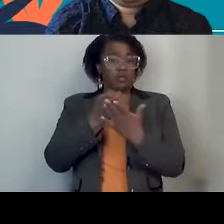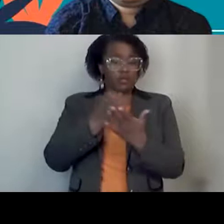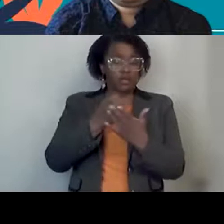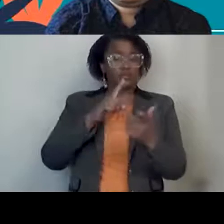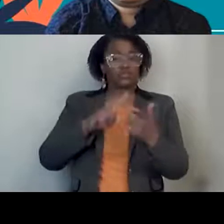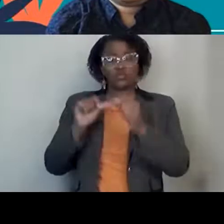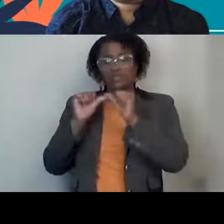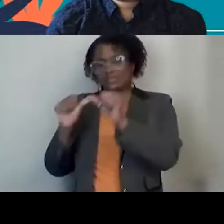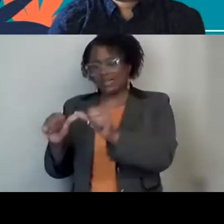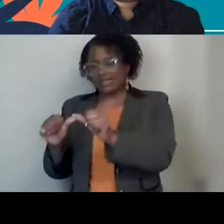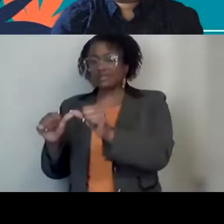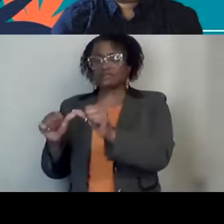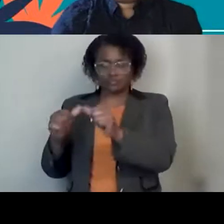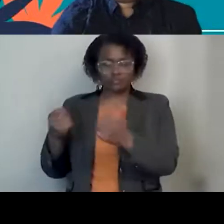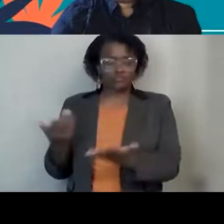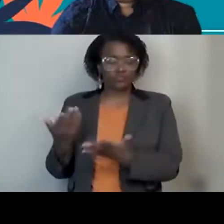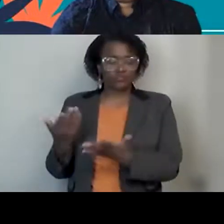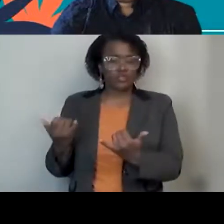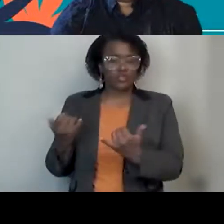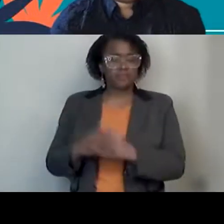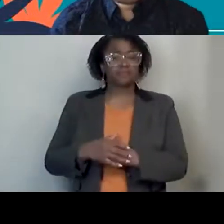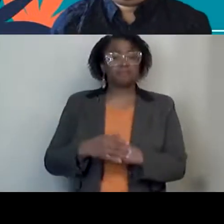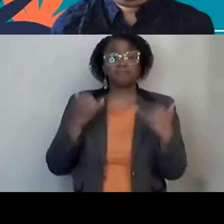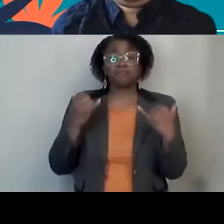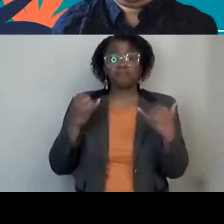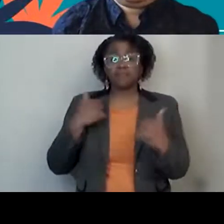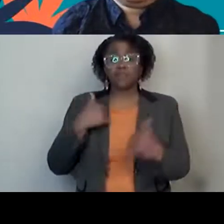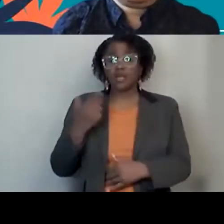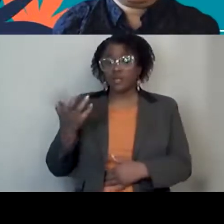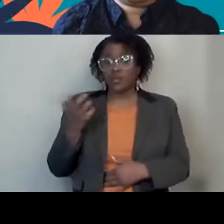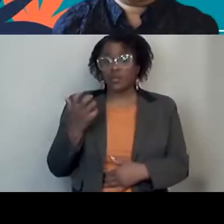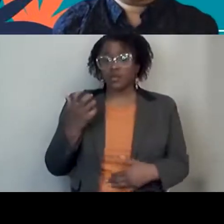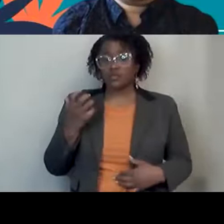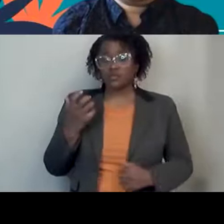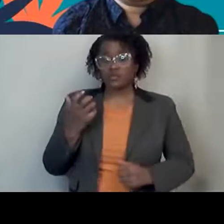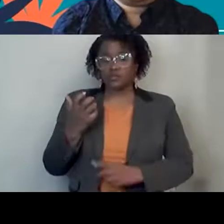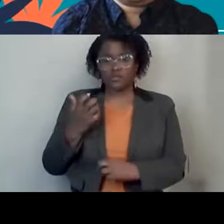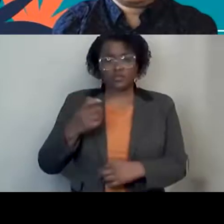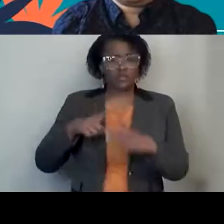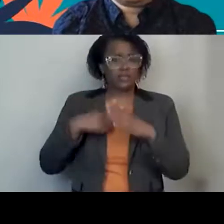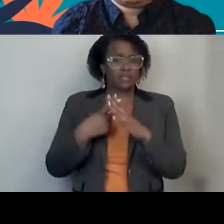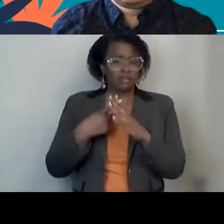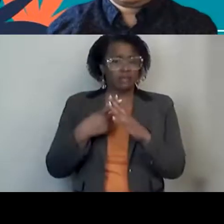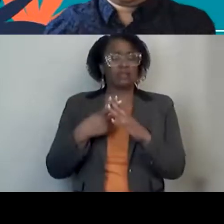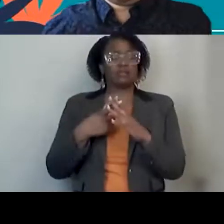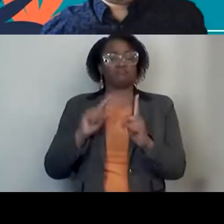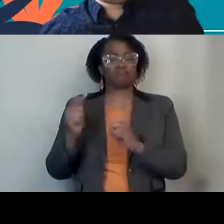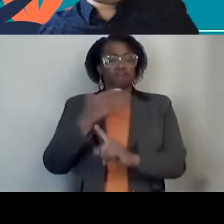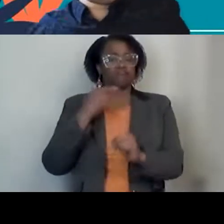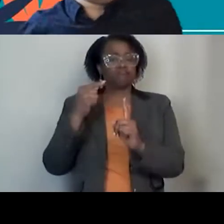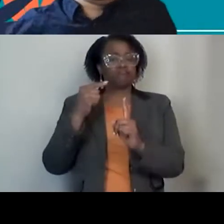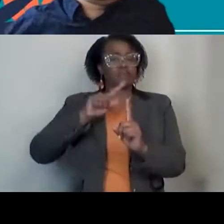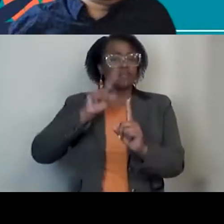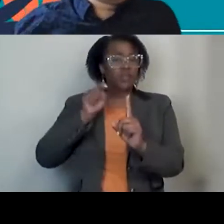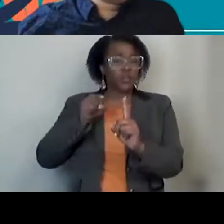one. I would now like to begin a round of